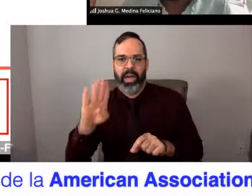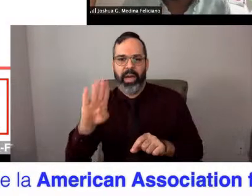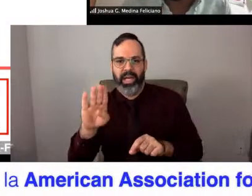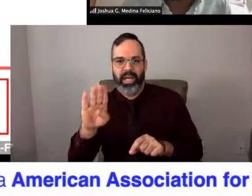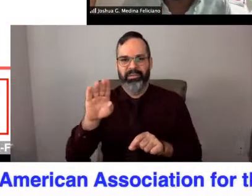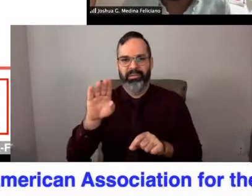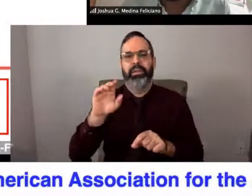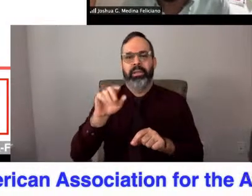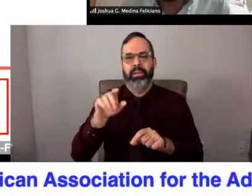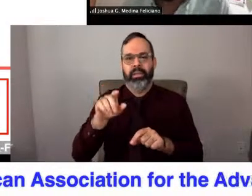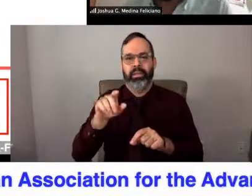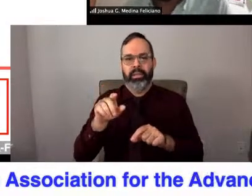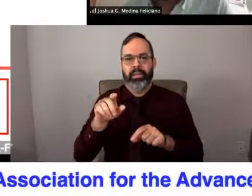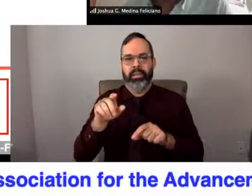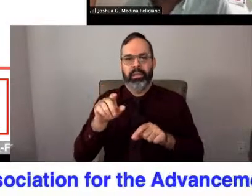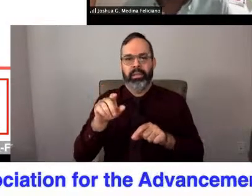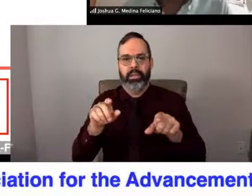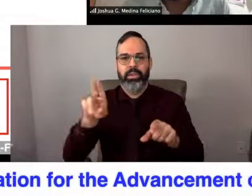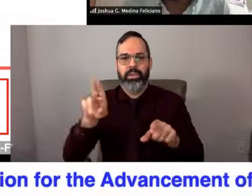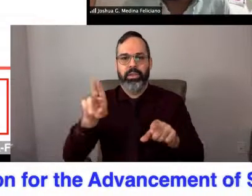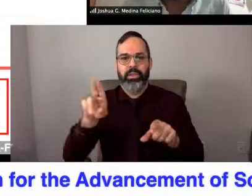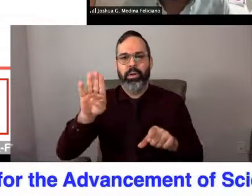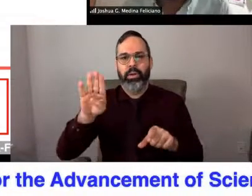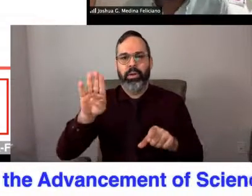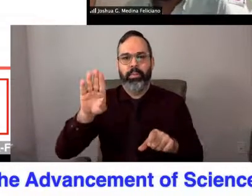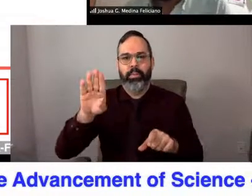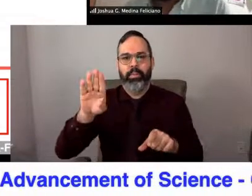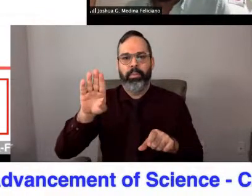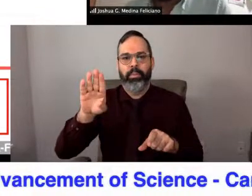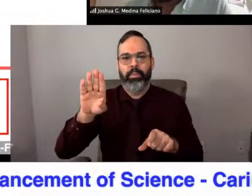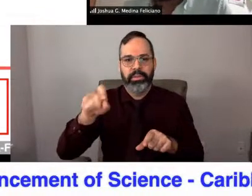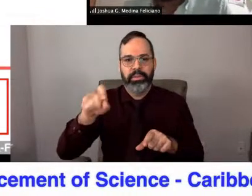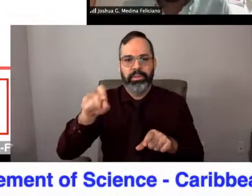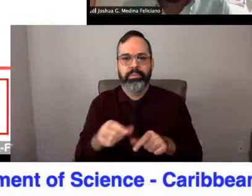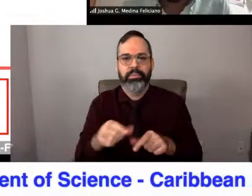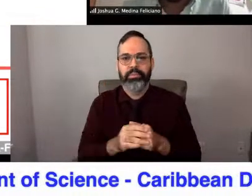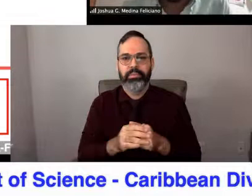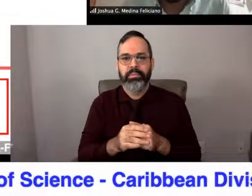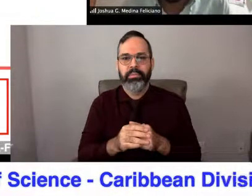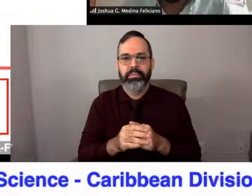an N50 of 15 kilobases. Next.